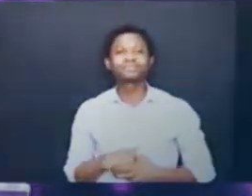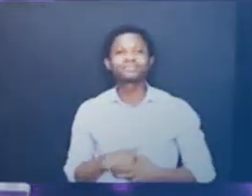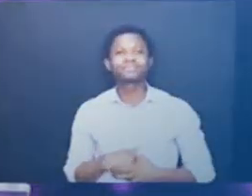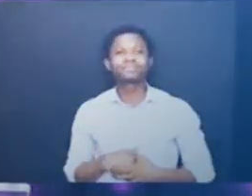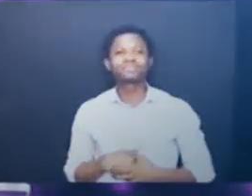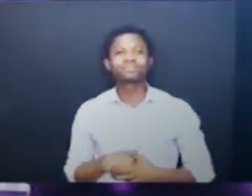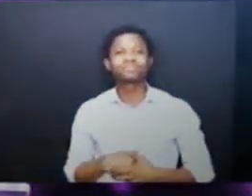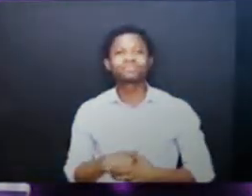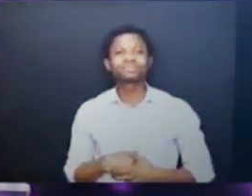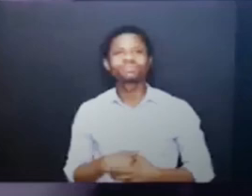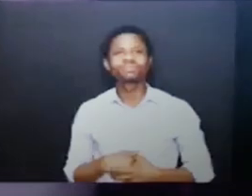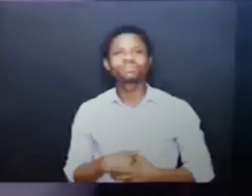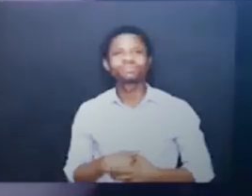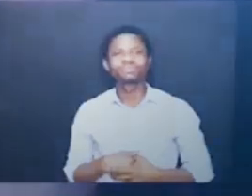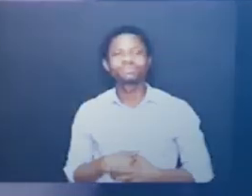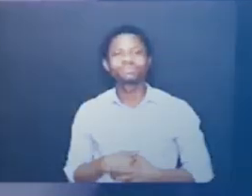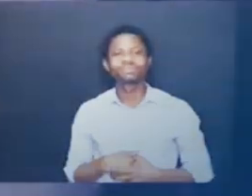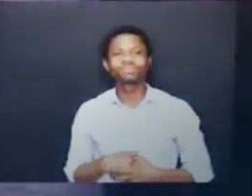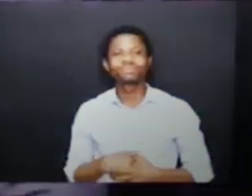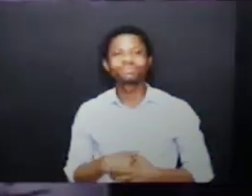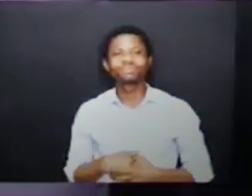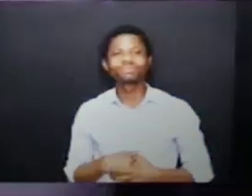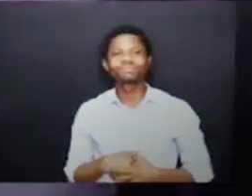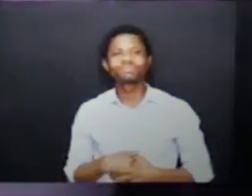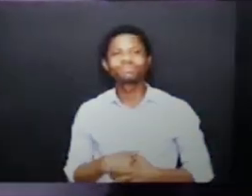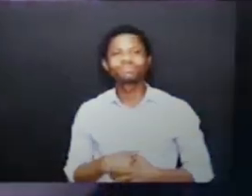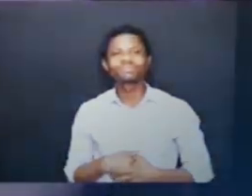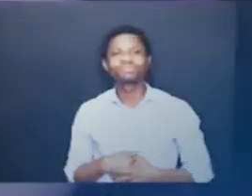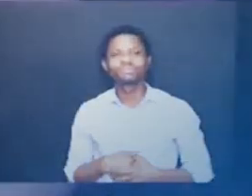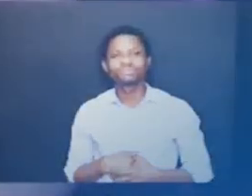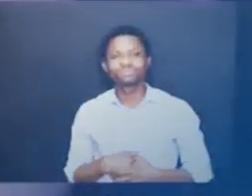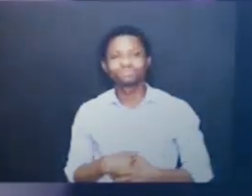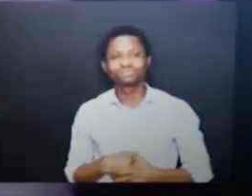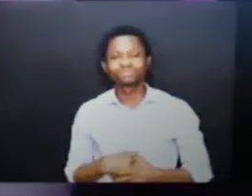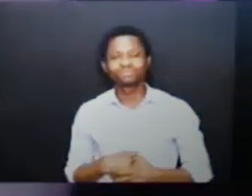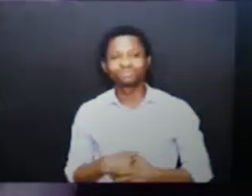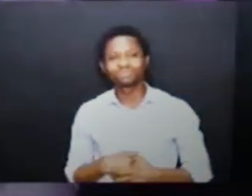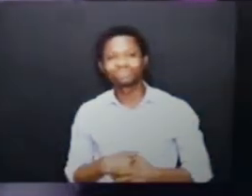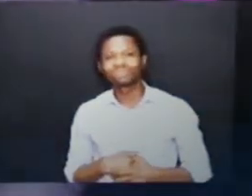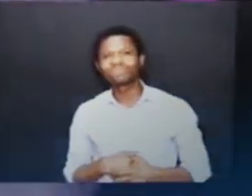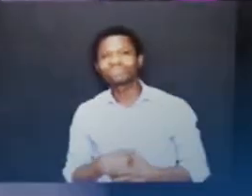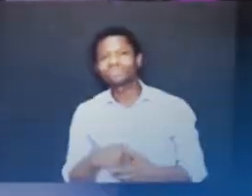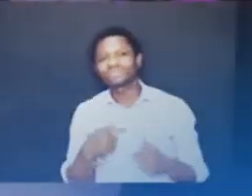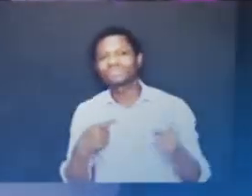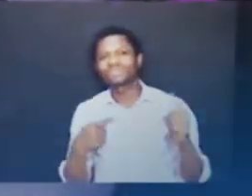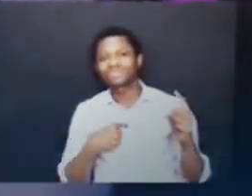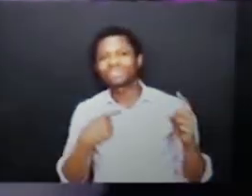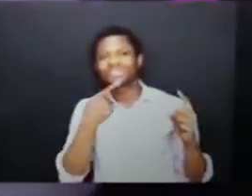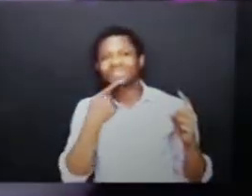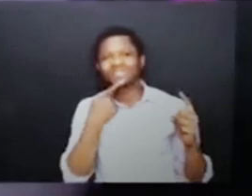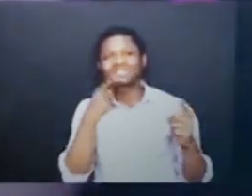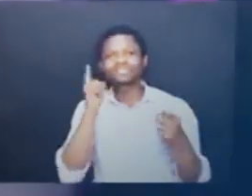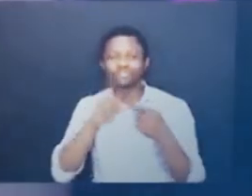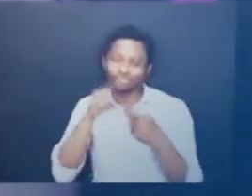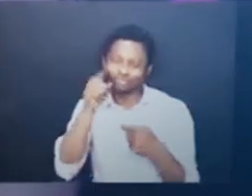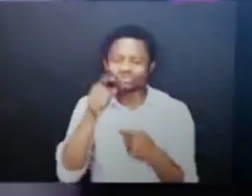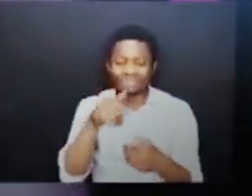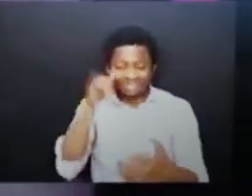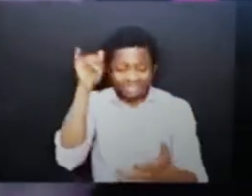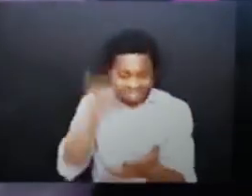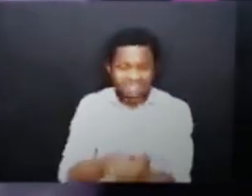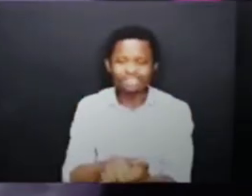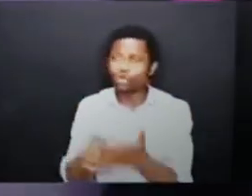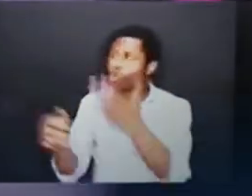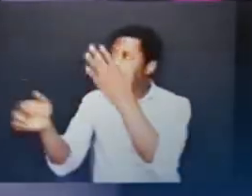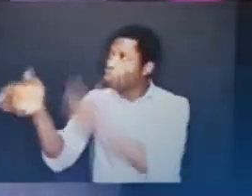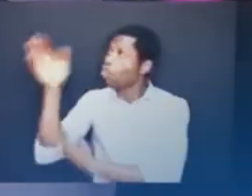na me se wo se ensuro na miara me boa wo. I'm saying to you, me ka kire wo se, that is God's way. We